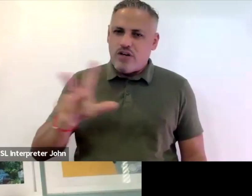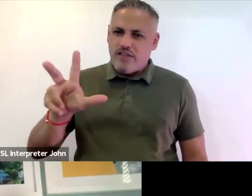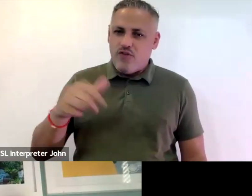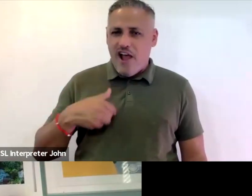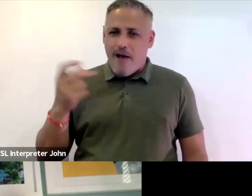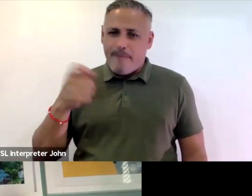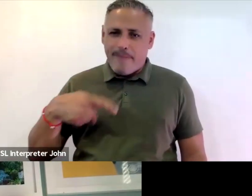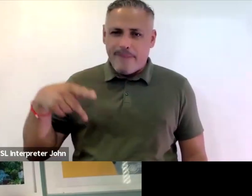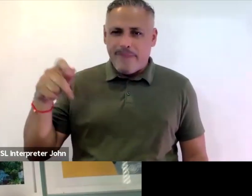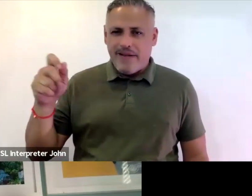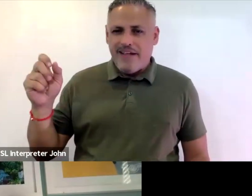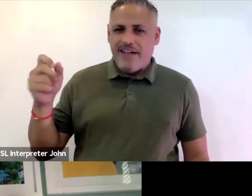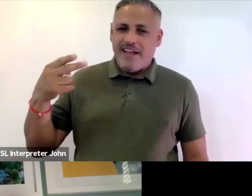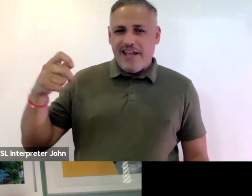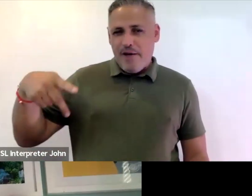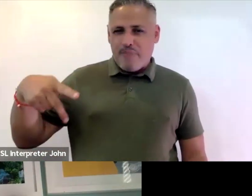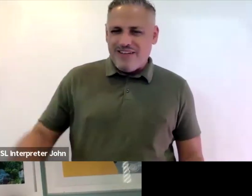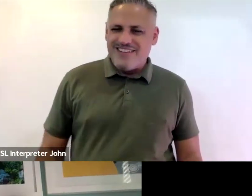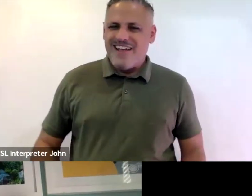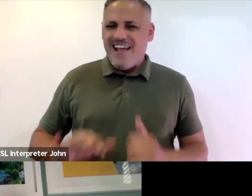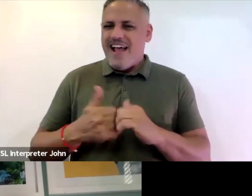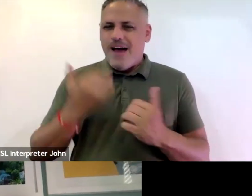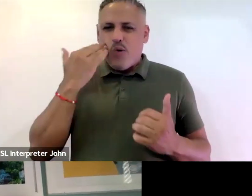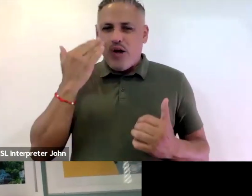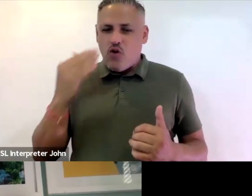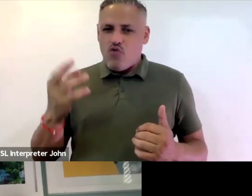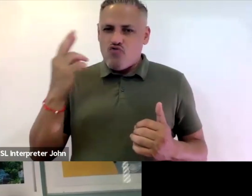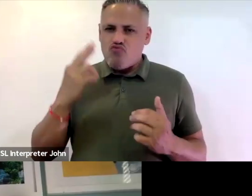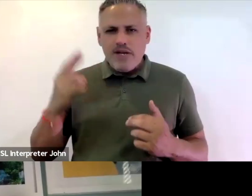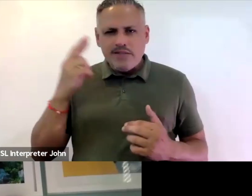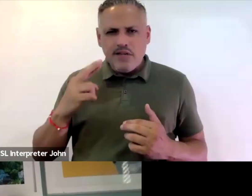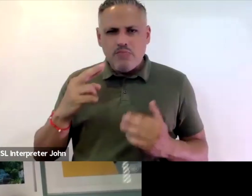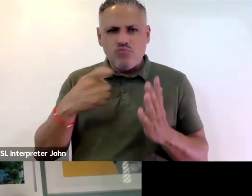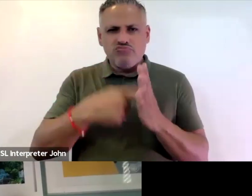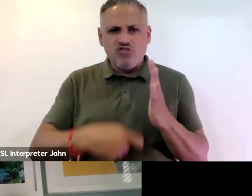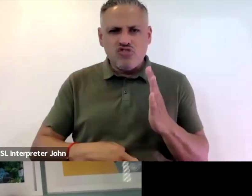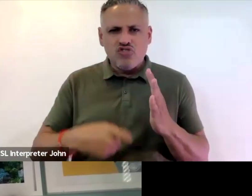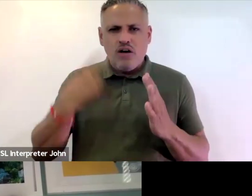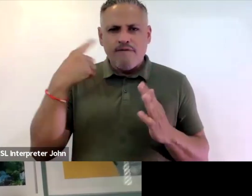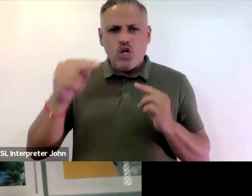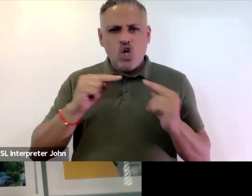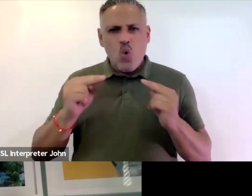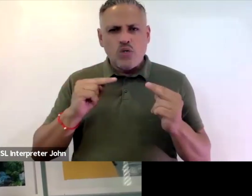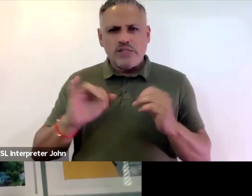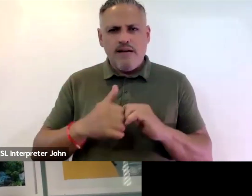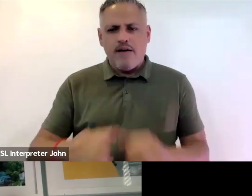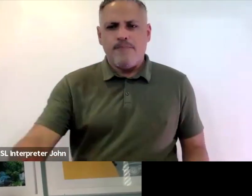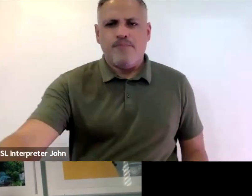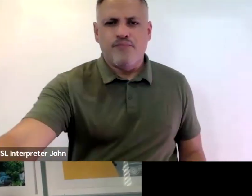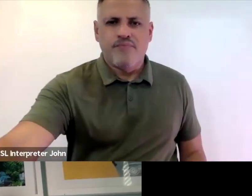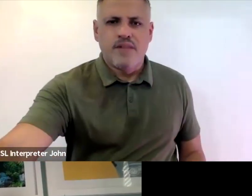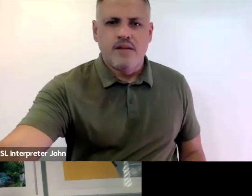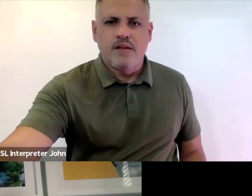and awesome. How do I know what the reasonable rate of payment to negotiate for? You mentioned